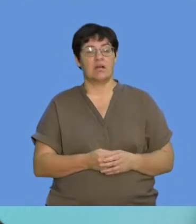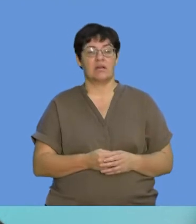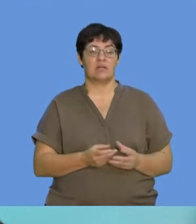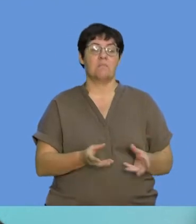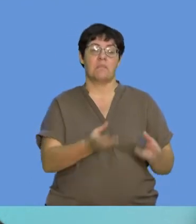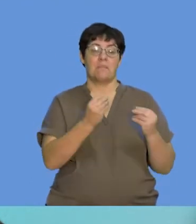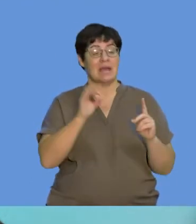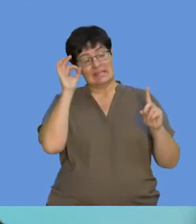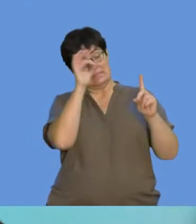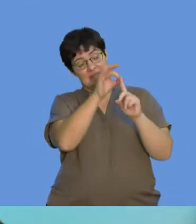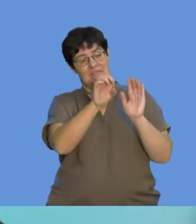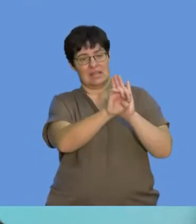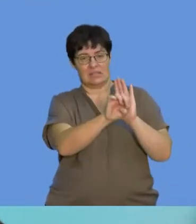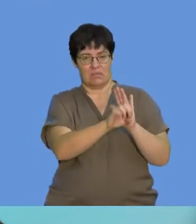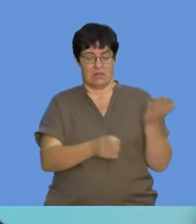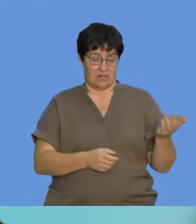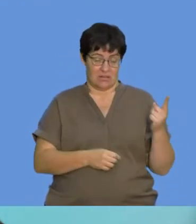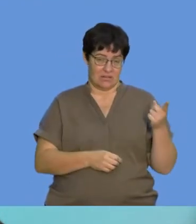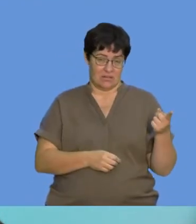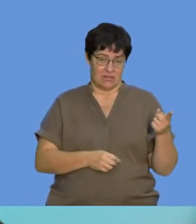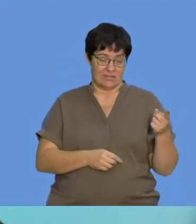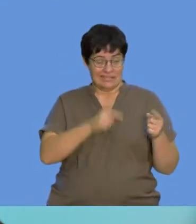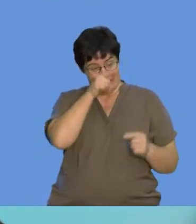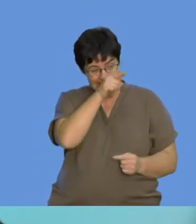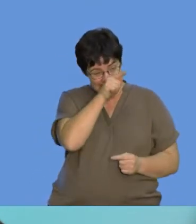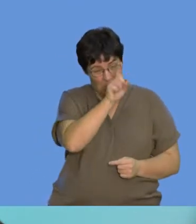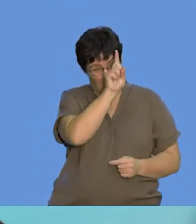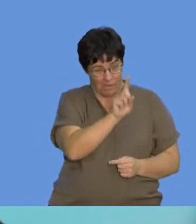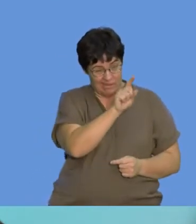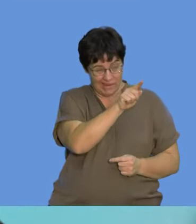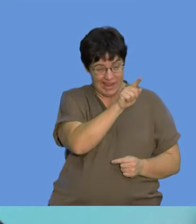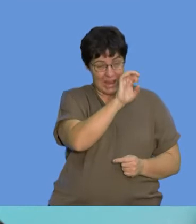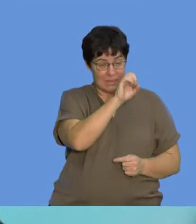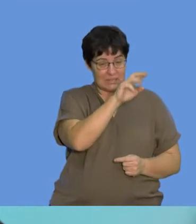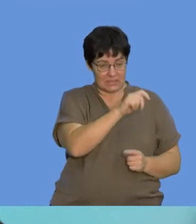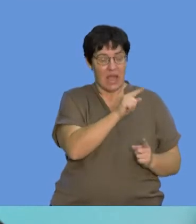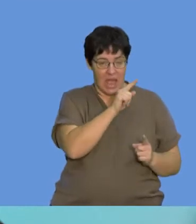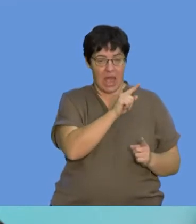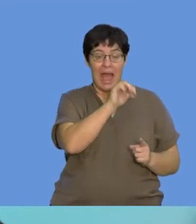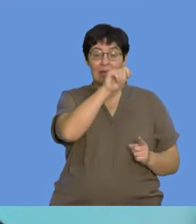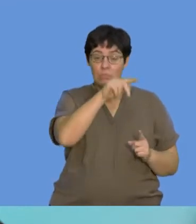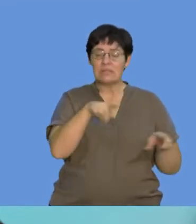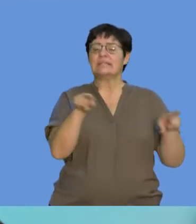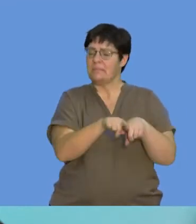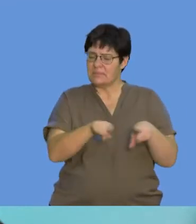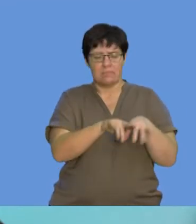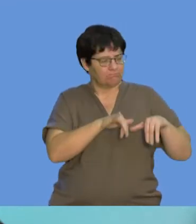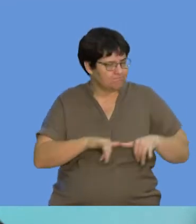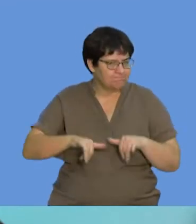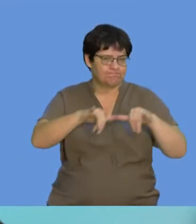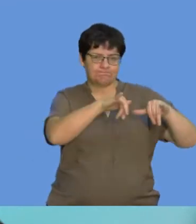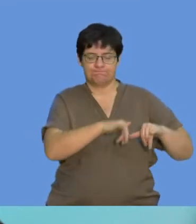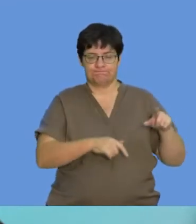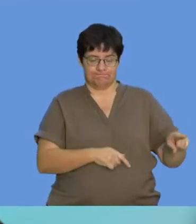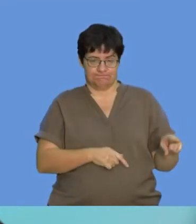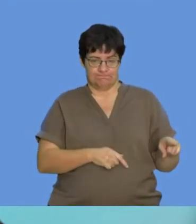account a specific example of an element, that particular element would consist of atoms of the same kind, okay? But